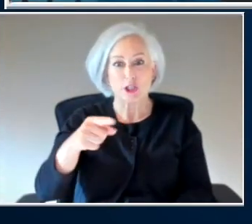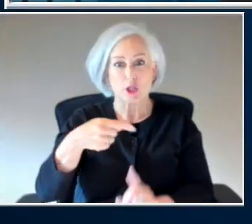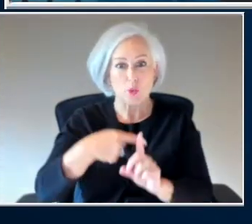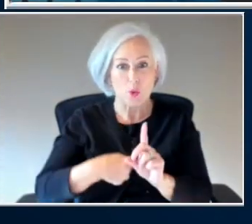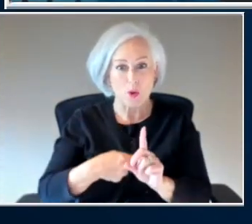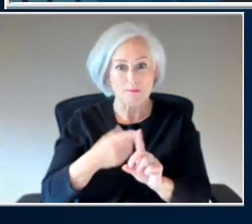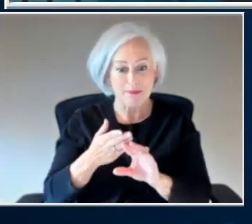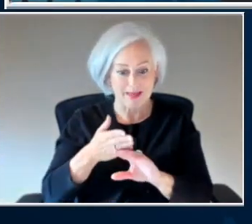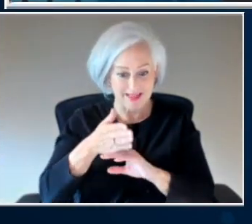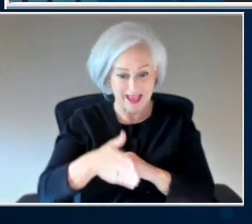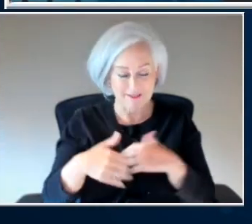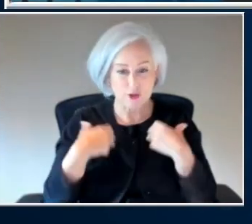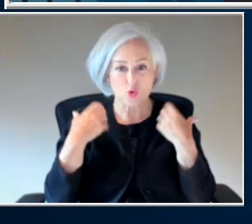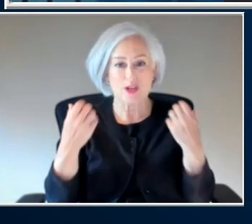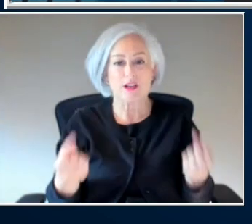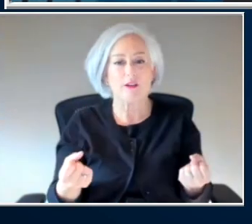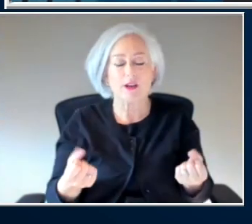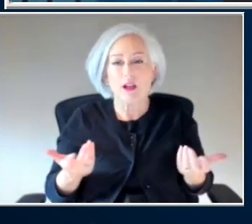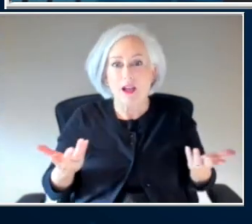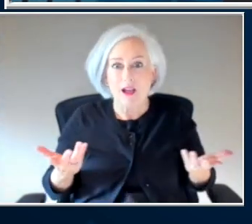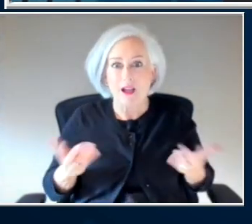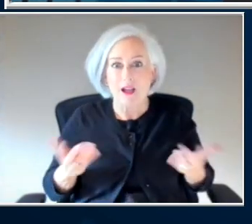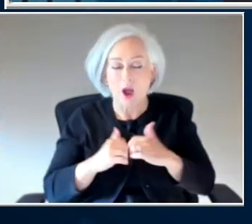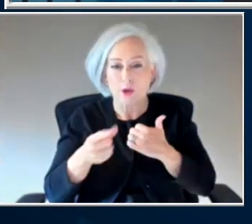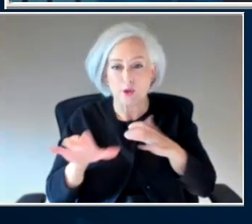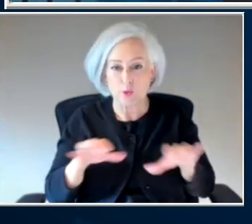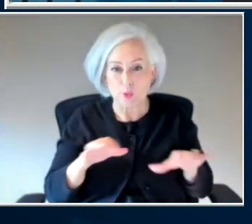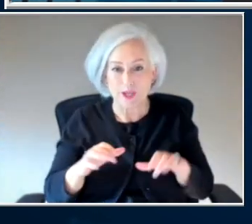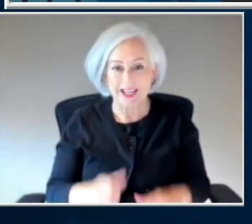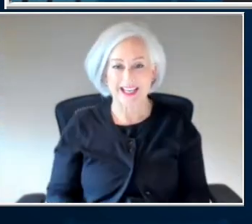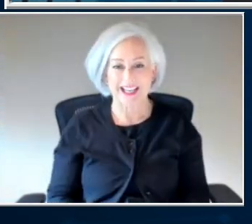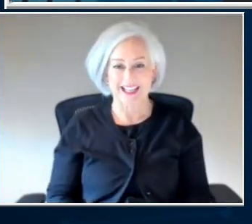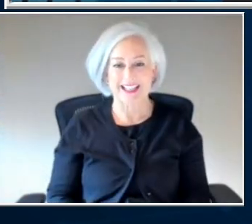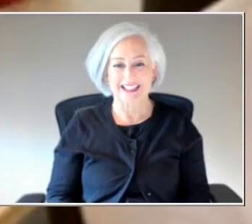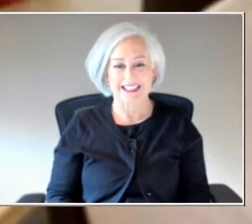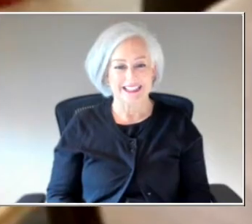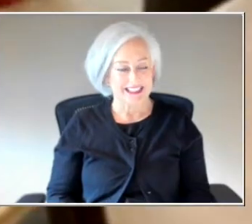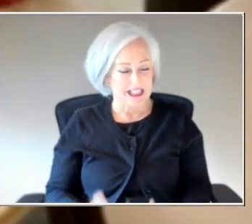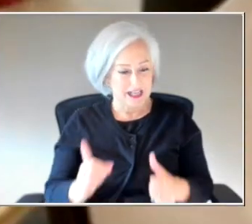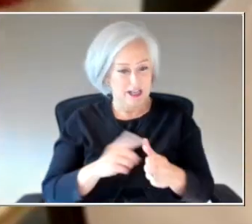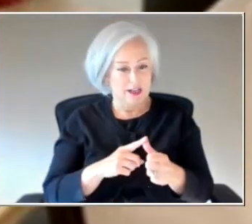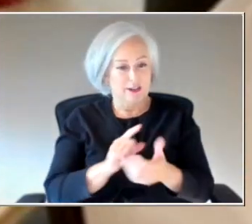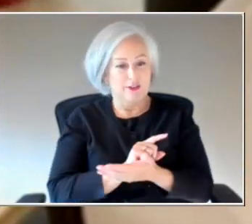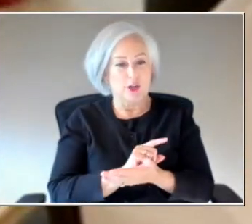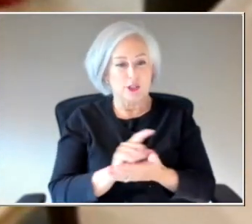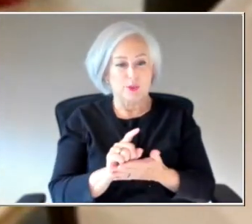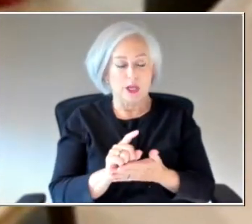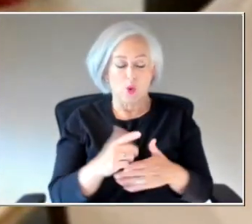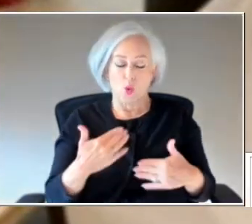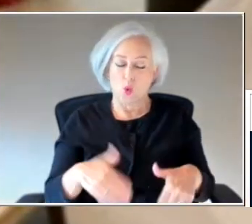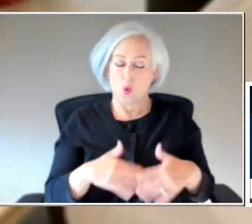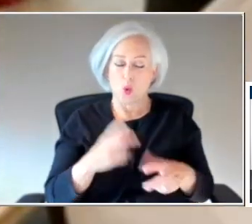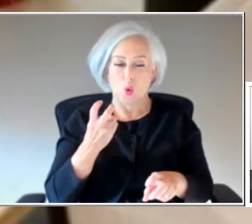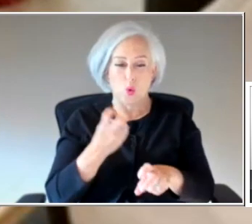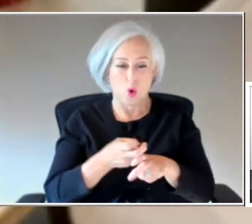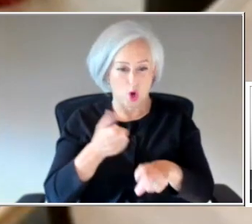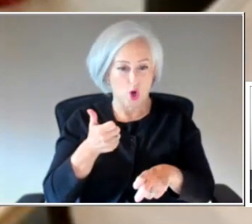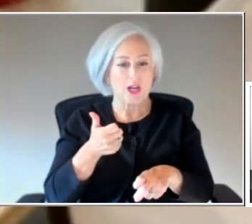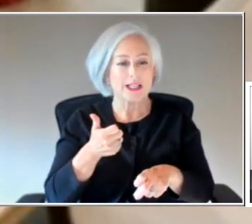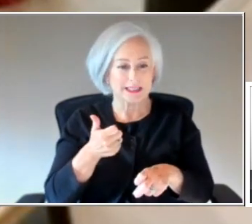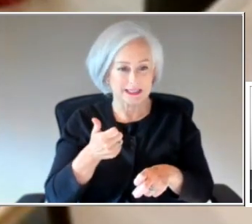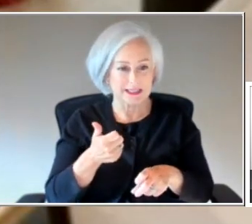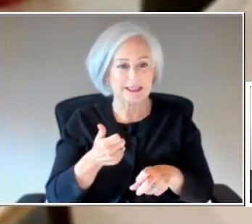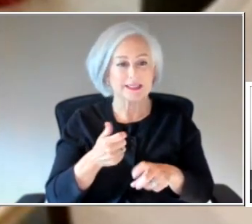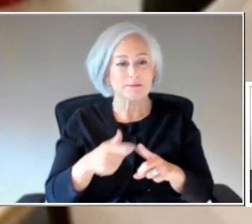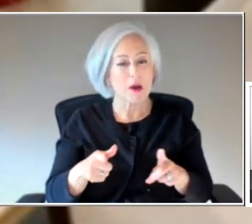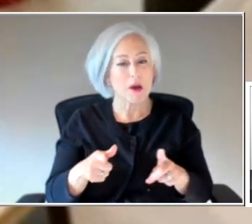your recovery. How are you doing? You know, the first week was probably the hardest week. I've been very blessed with